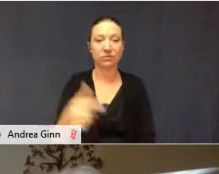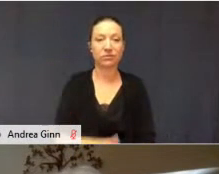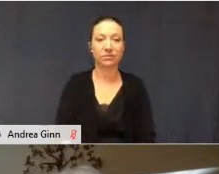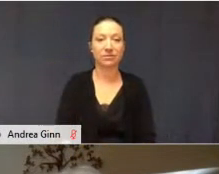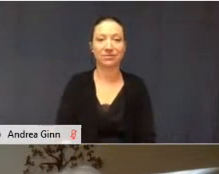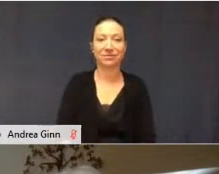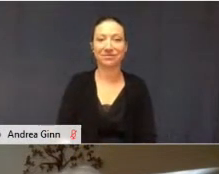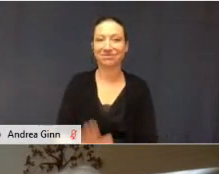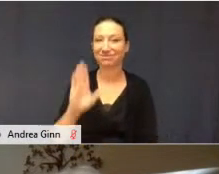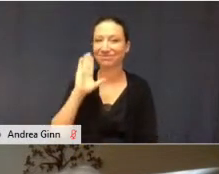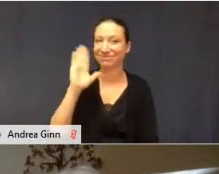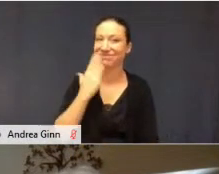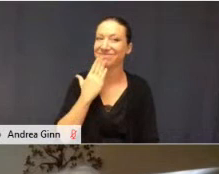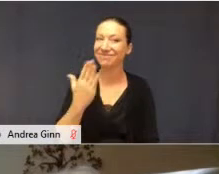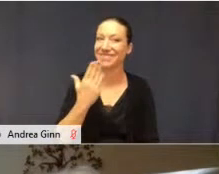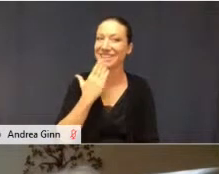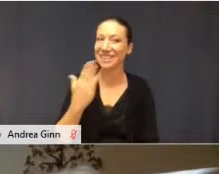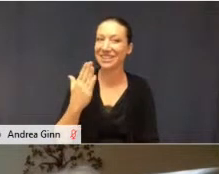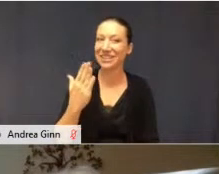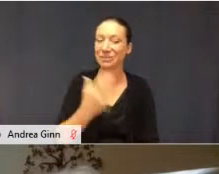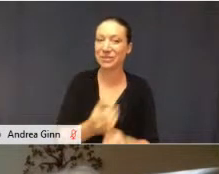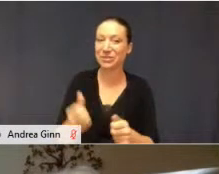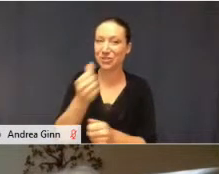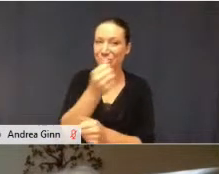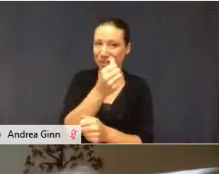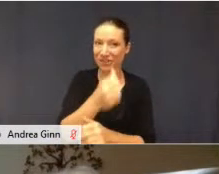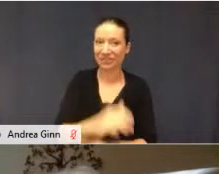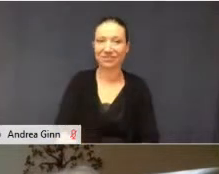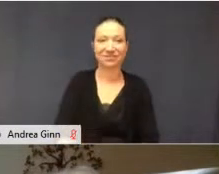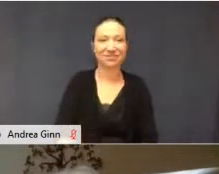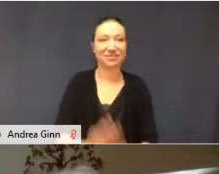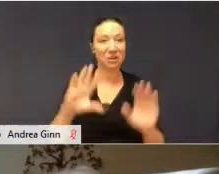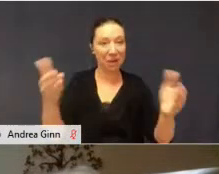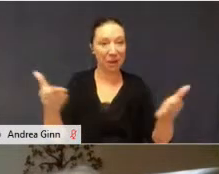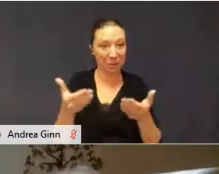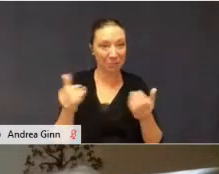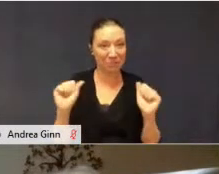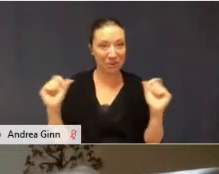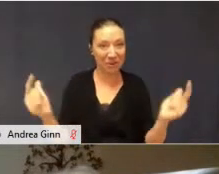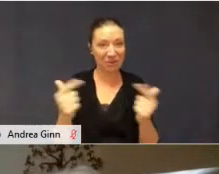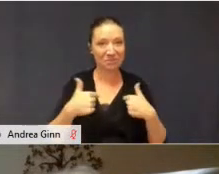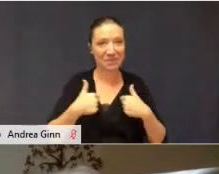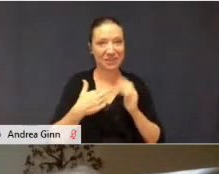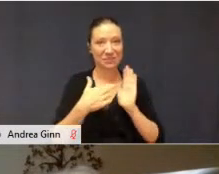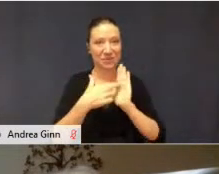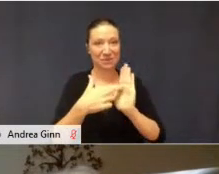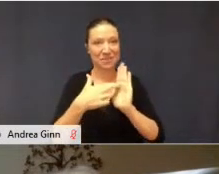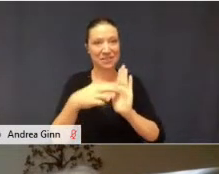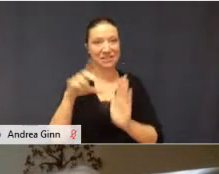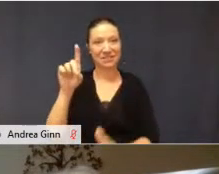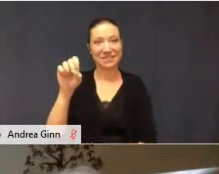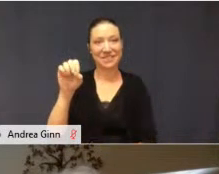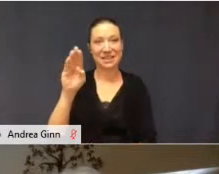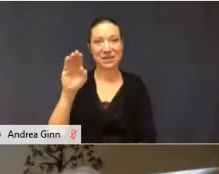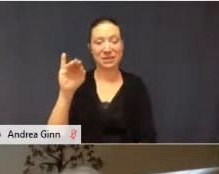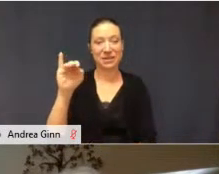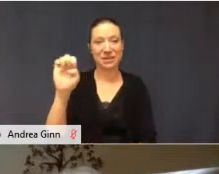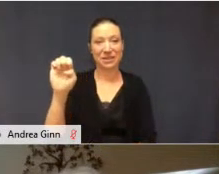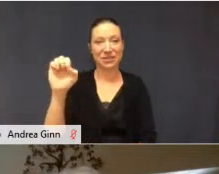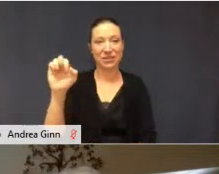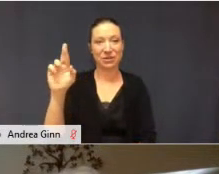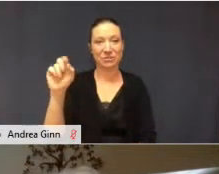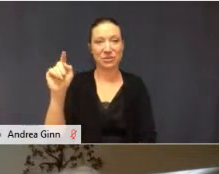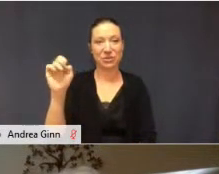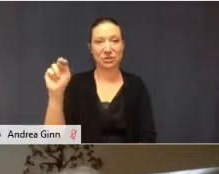Thank you, Mr. Chair, and welcome to everyone. I'm Representative Debbie Armstrong, and I represent